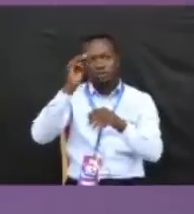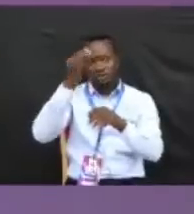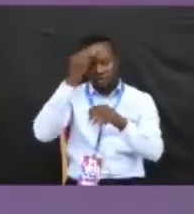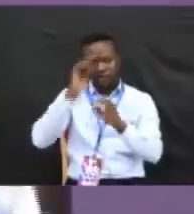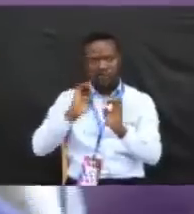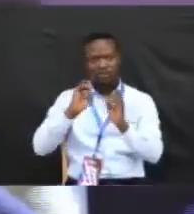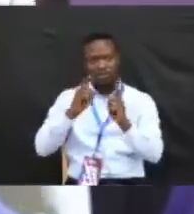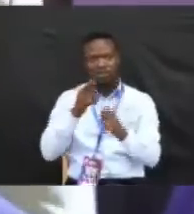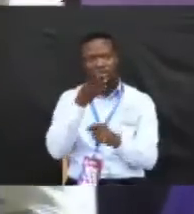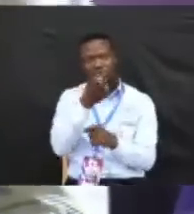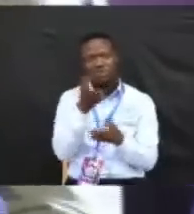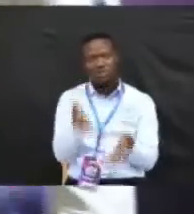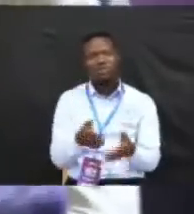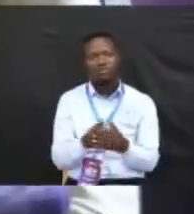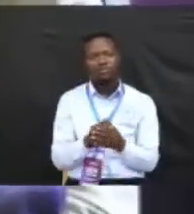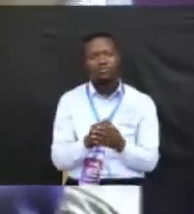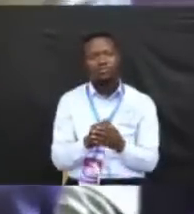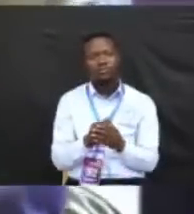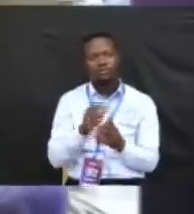is here.